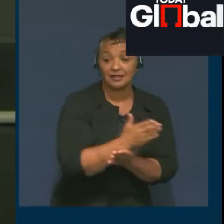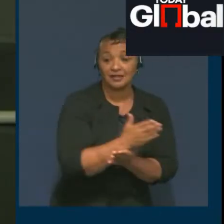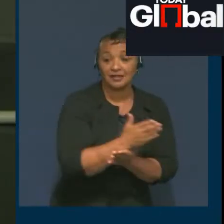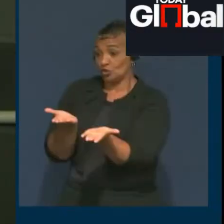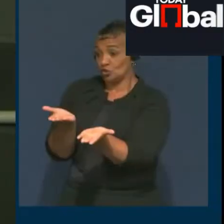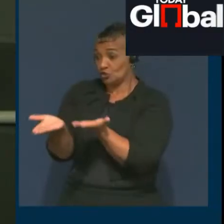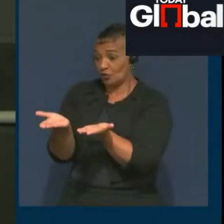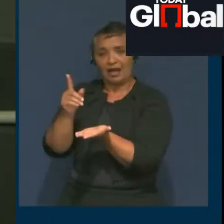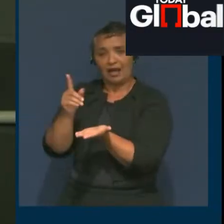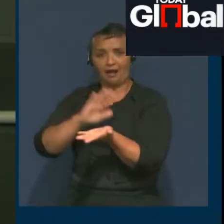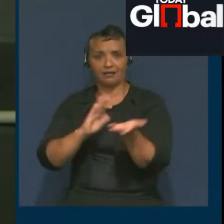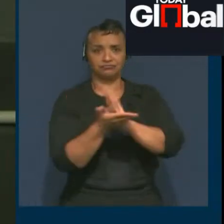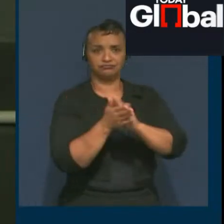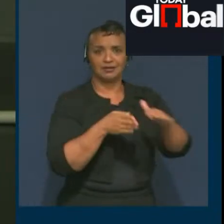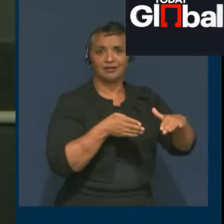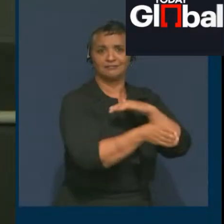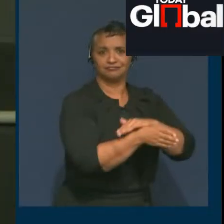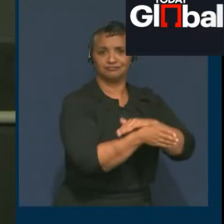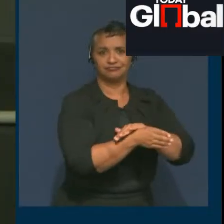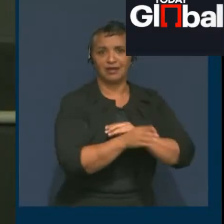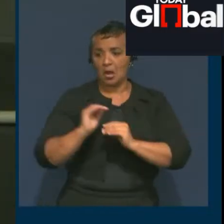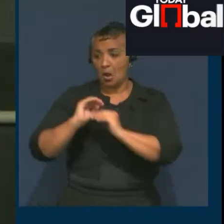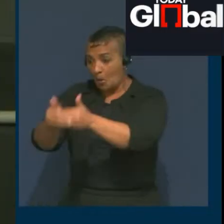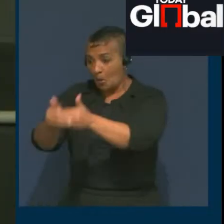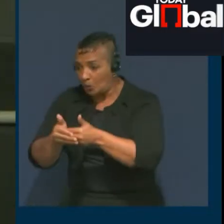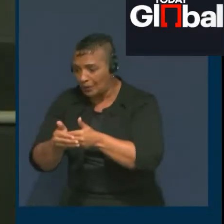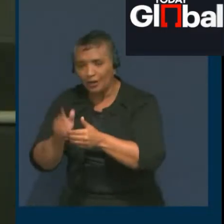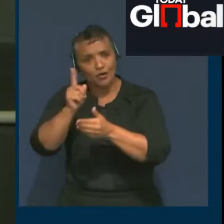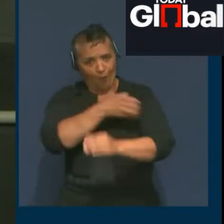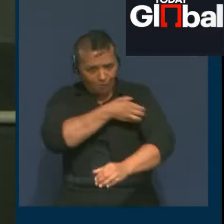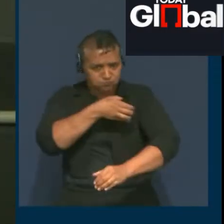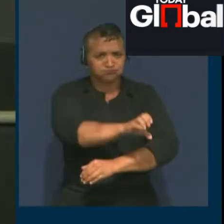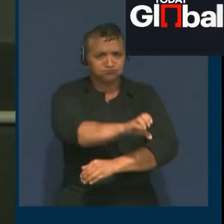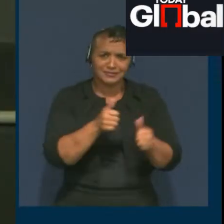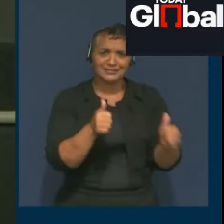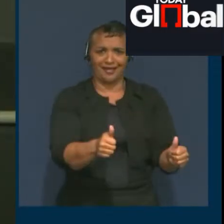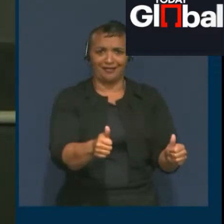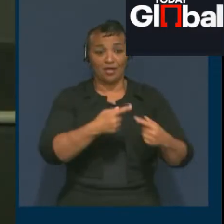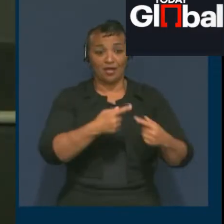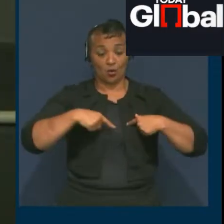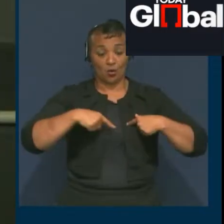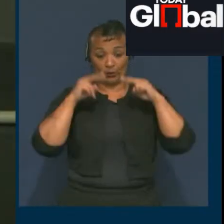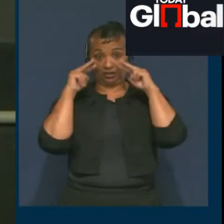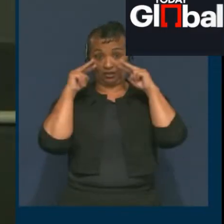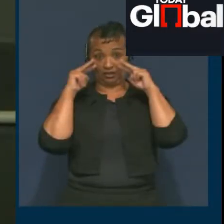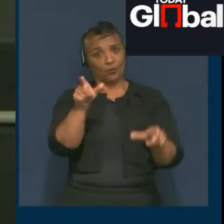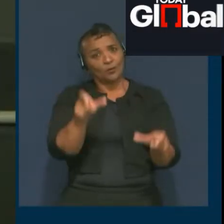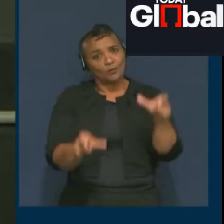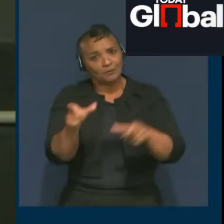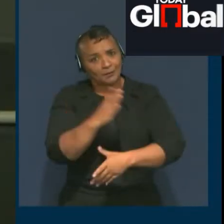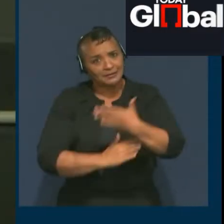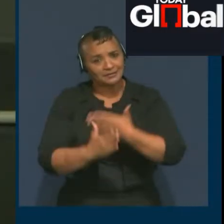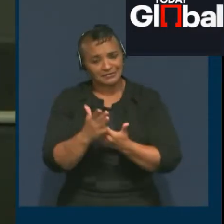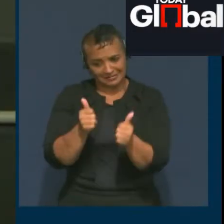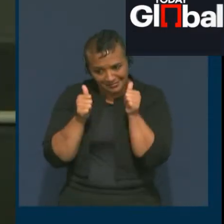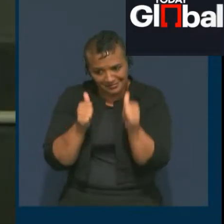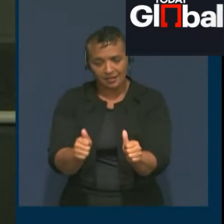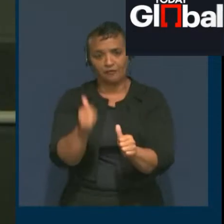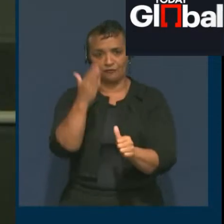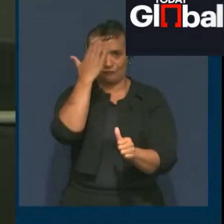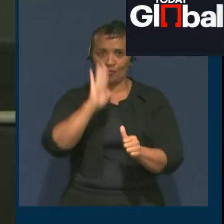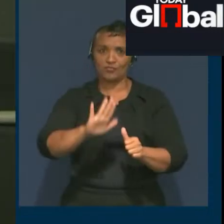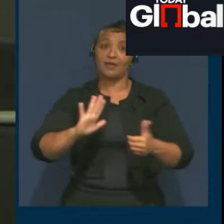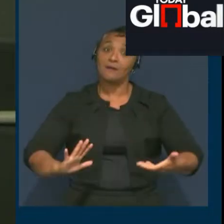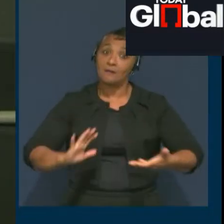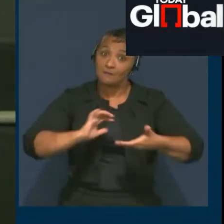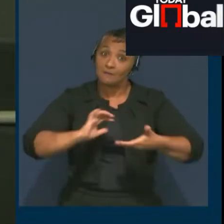barriers, from protection to empowerment, and from viewing persons with disabilities as beneficiaries to recognizing them as partners. We